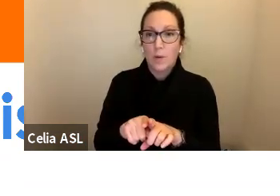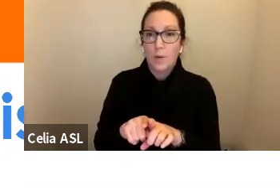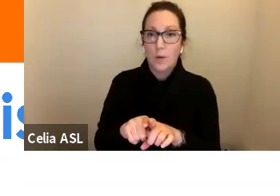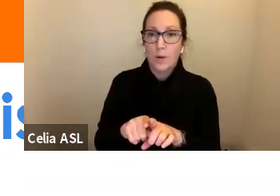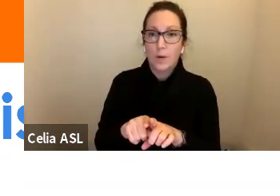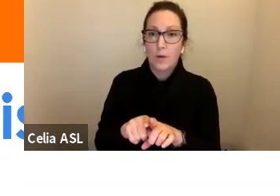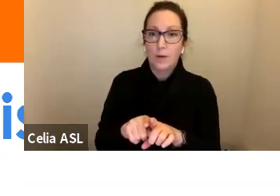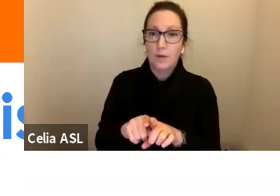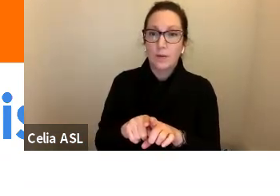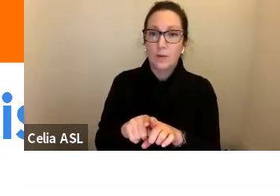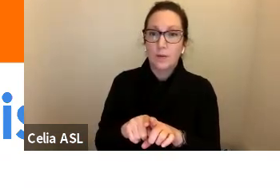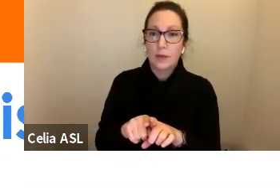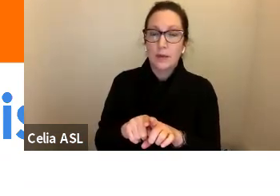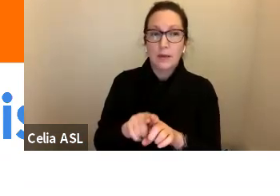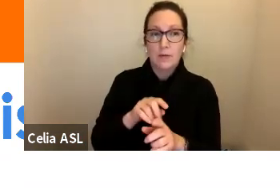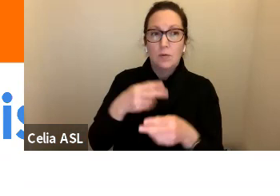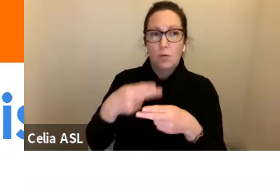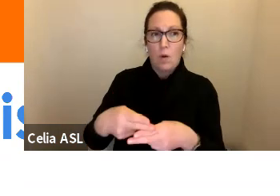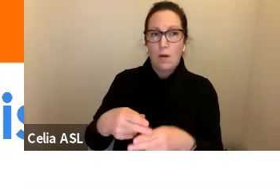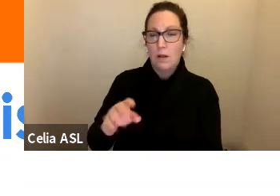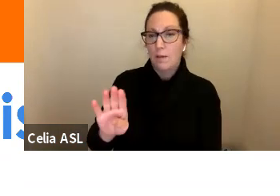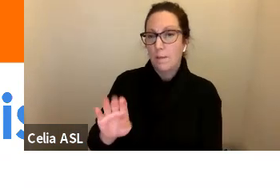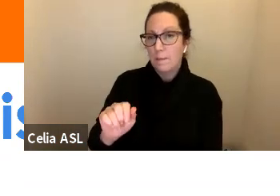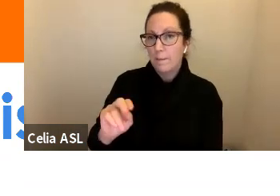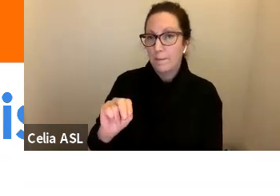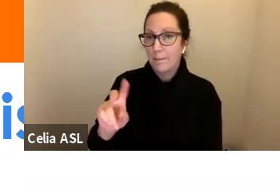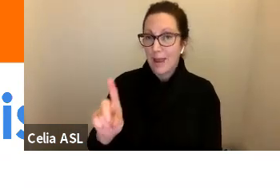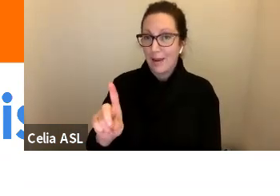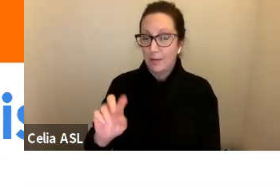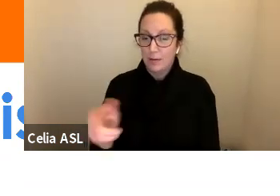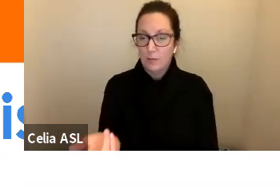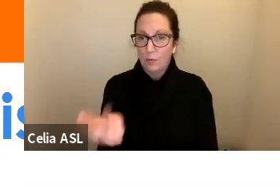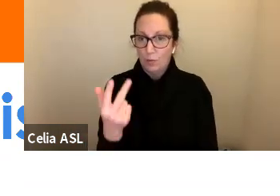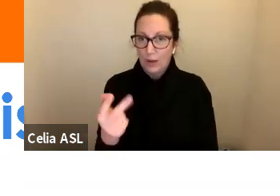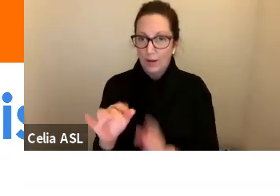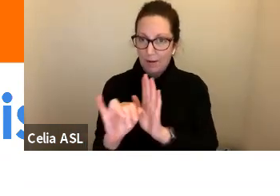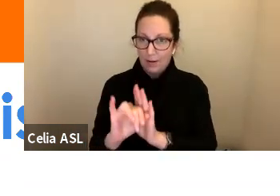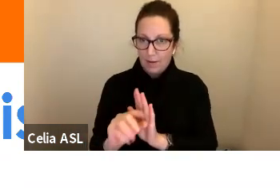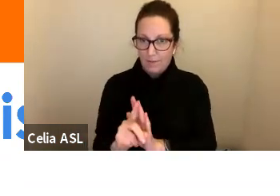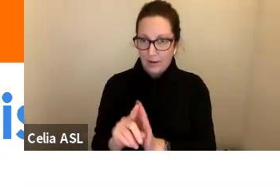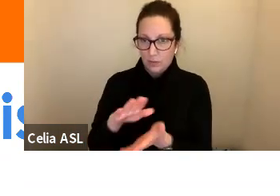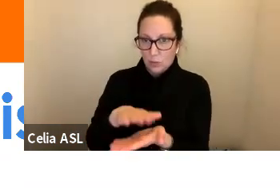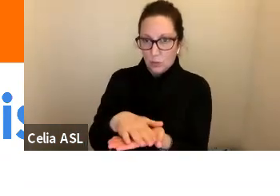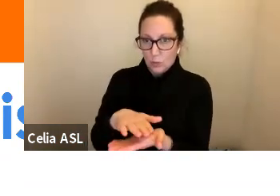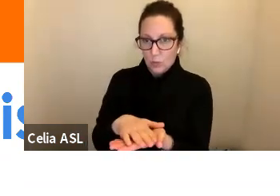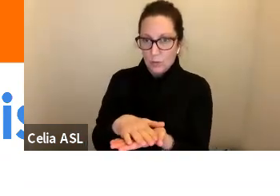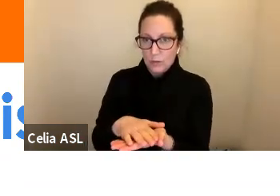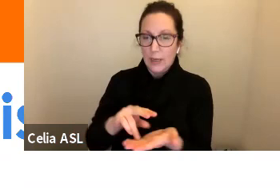3 identified schools. So these schools are identified